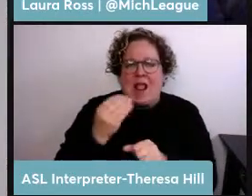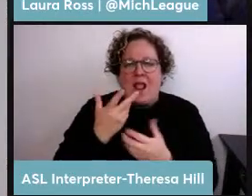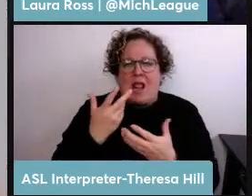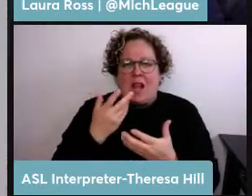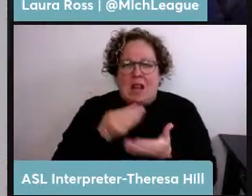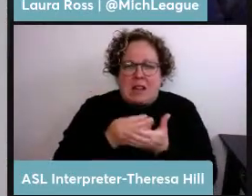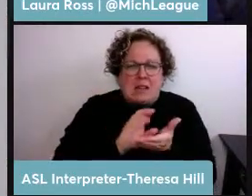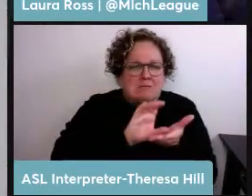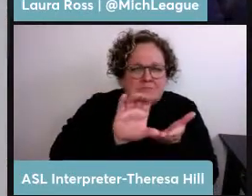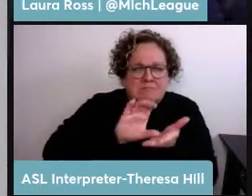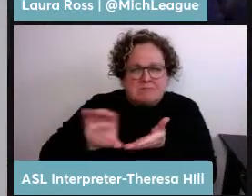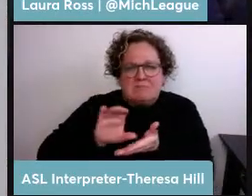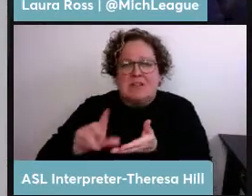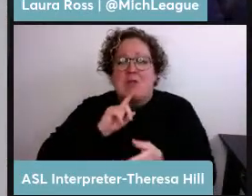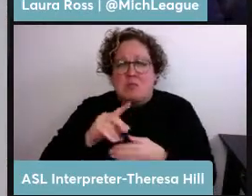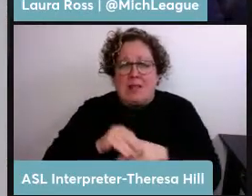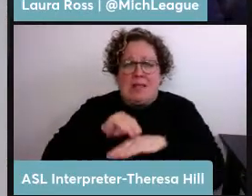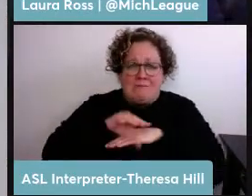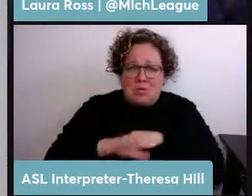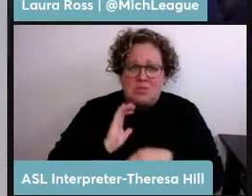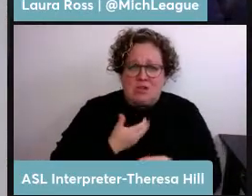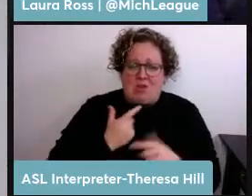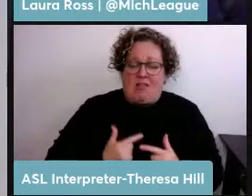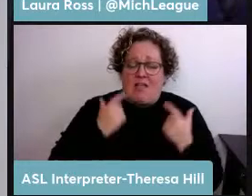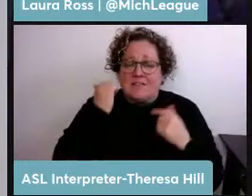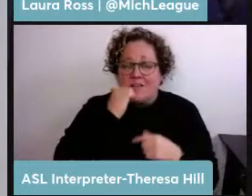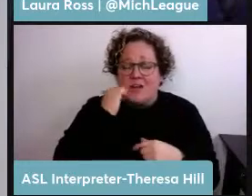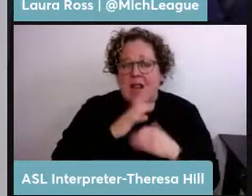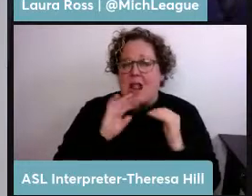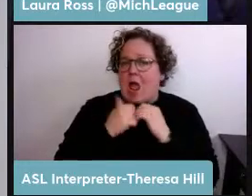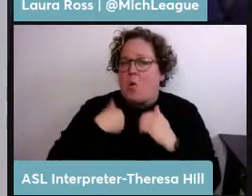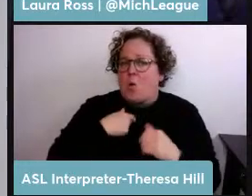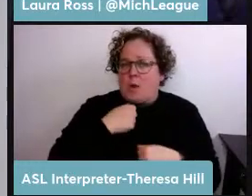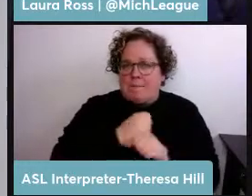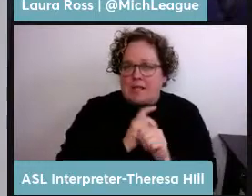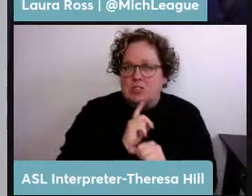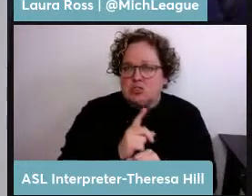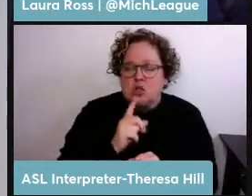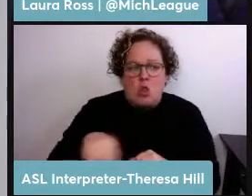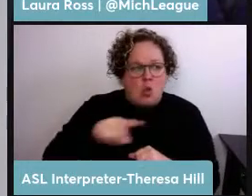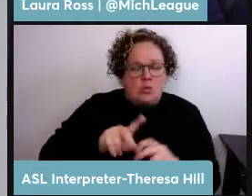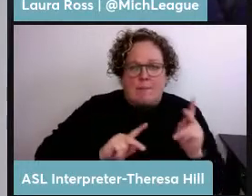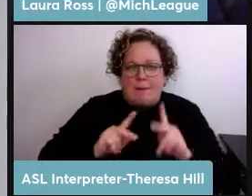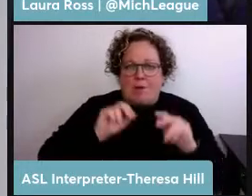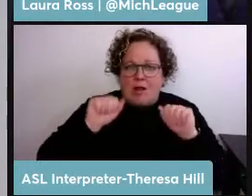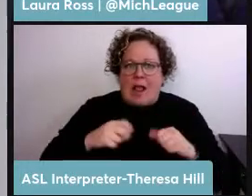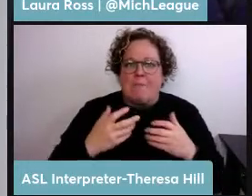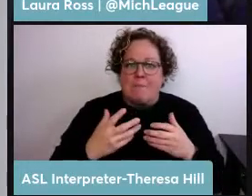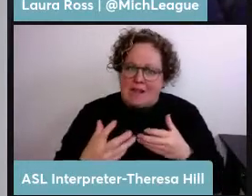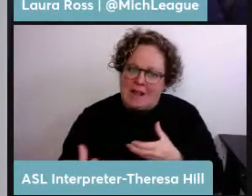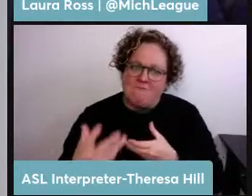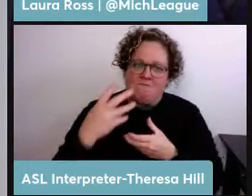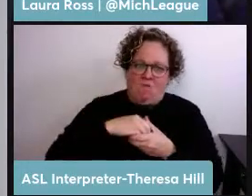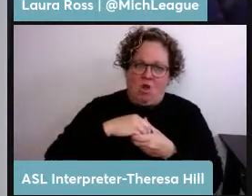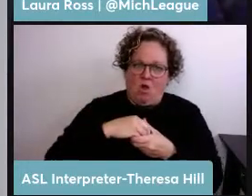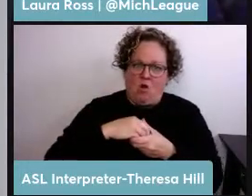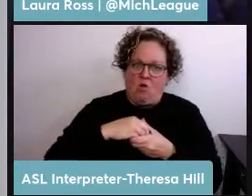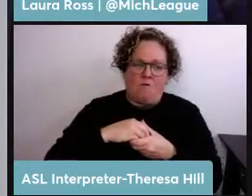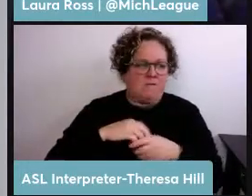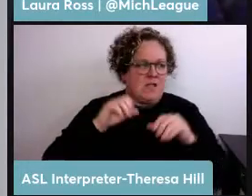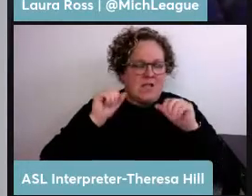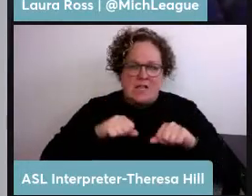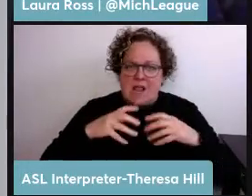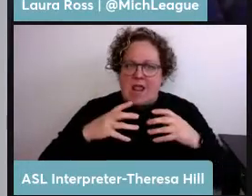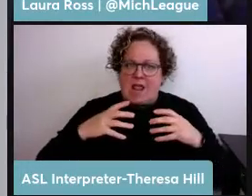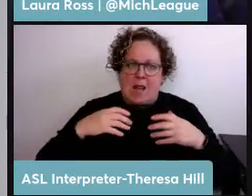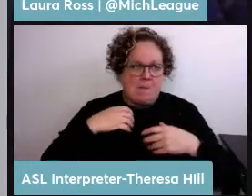that affect our lives each and every day? How are we making sure that the people can be at the table, that they can agitate,